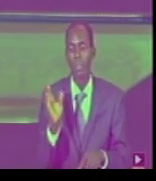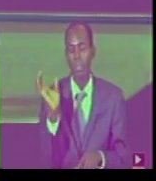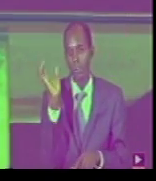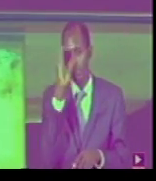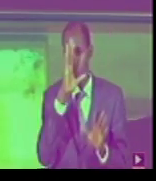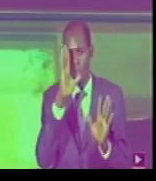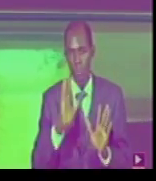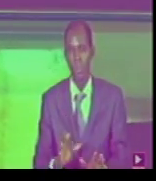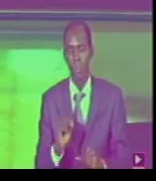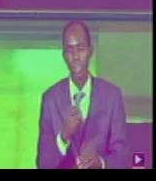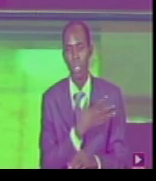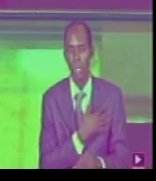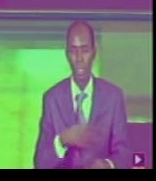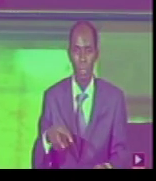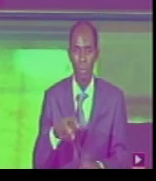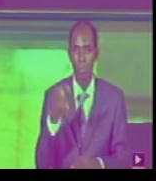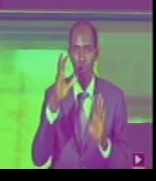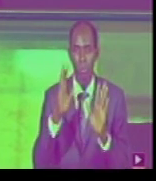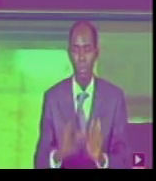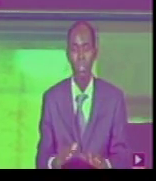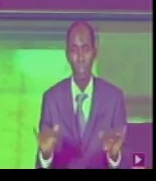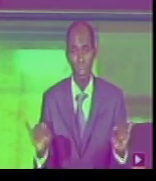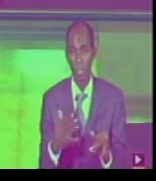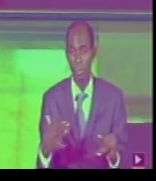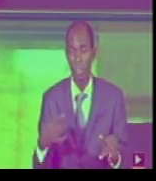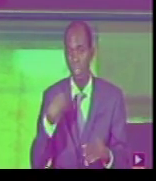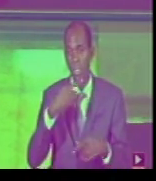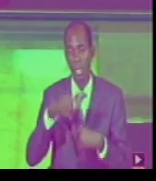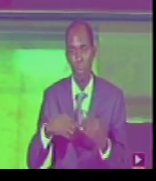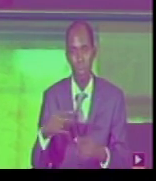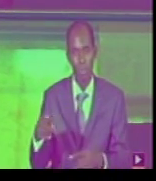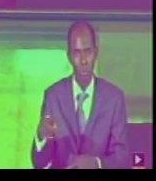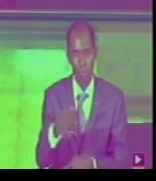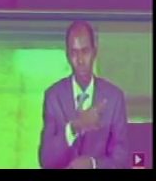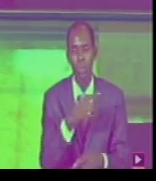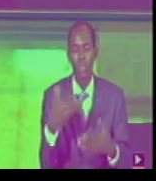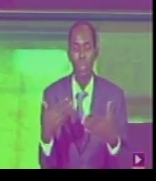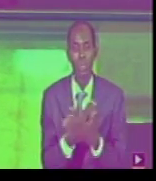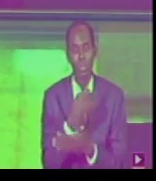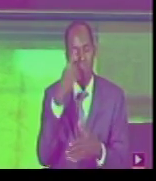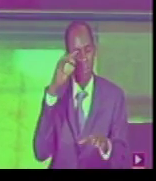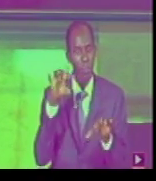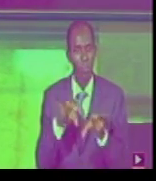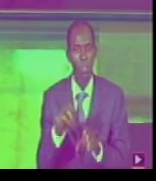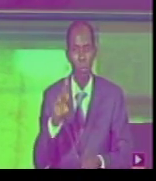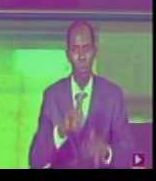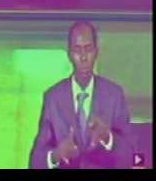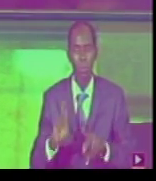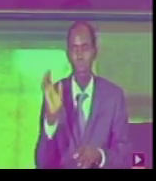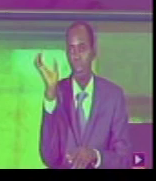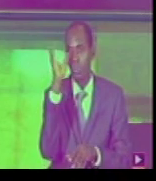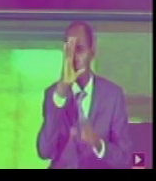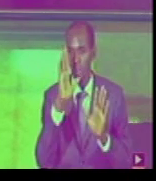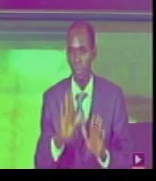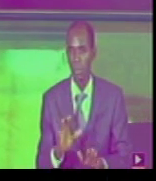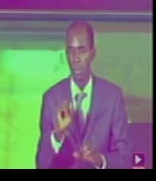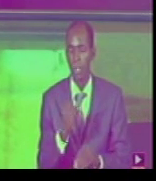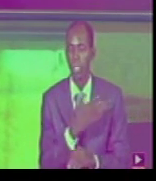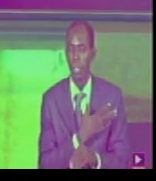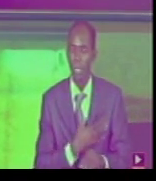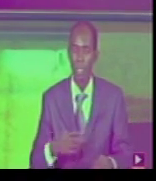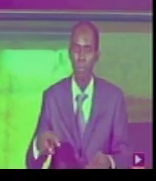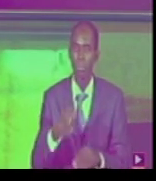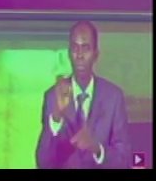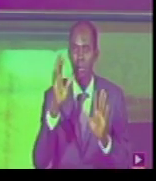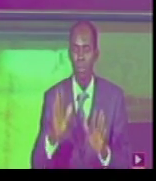pilgrims. The same thing he says about the new covenant people, strangers and pilgrims.